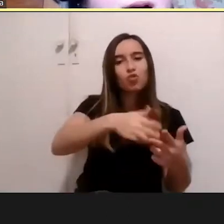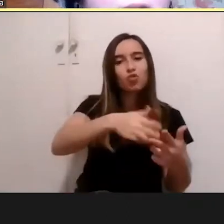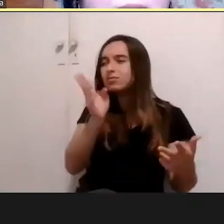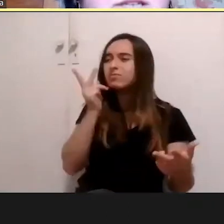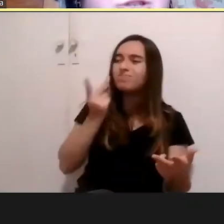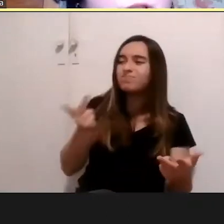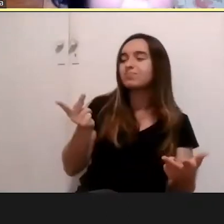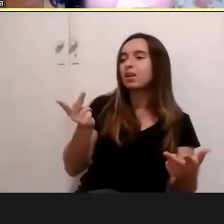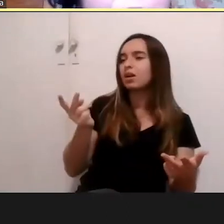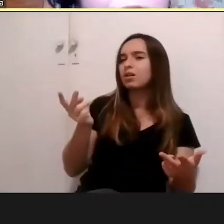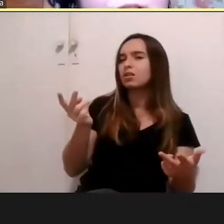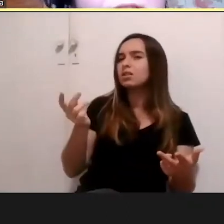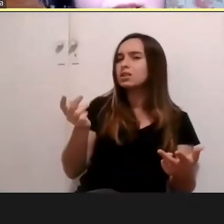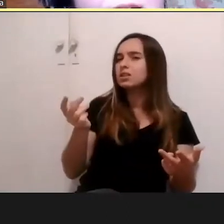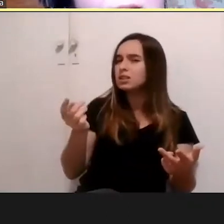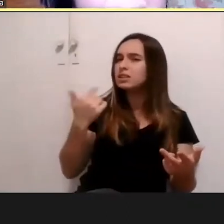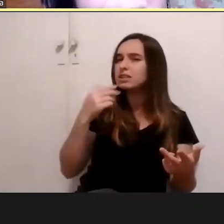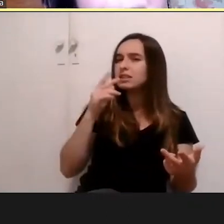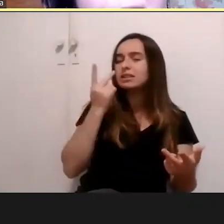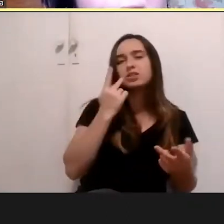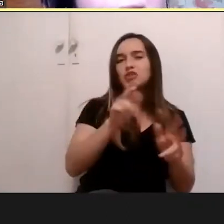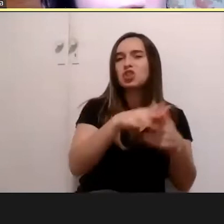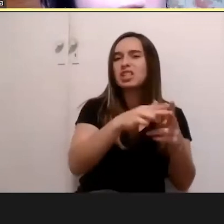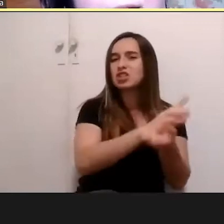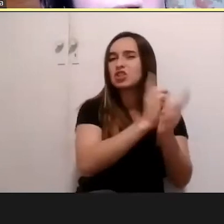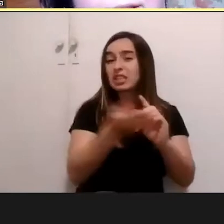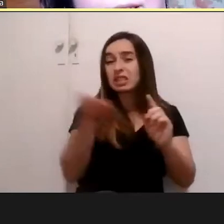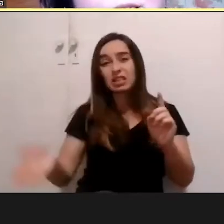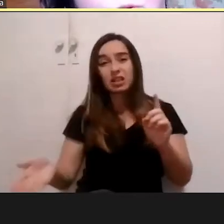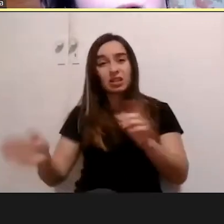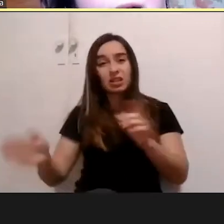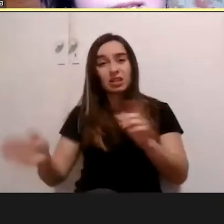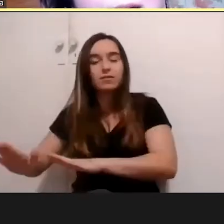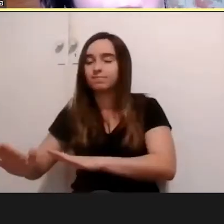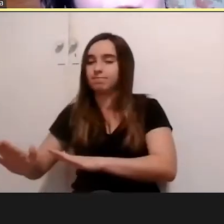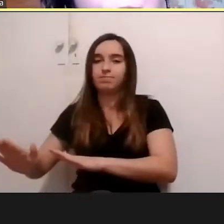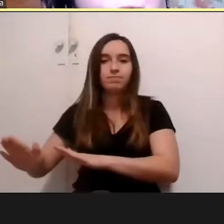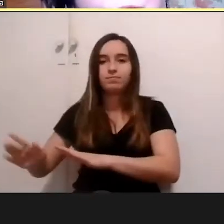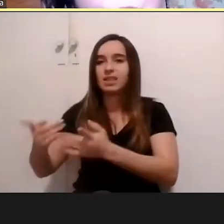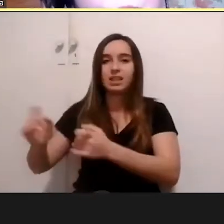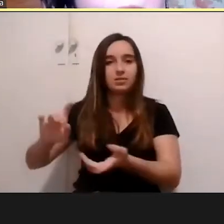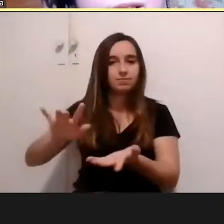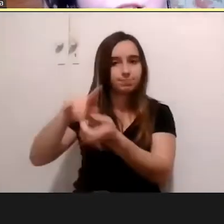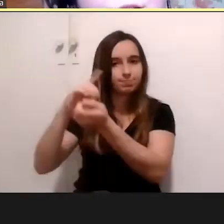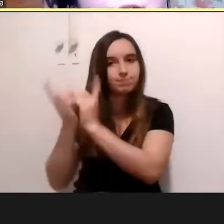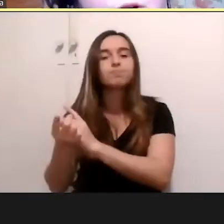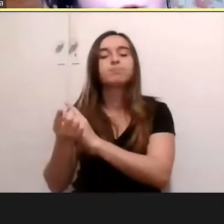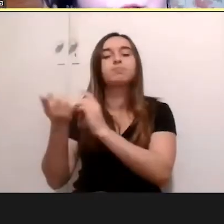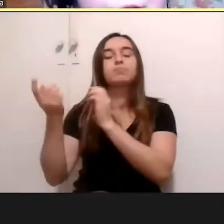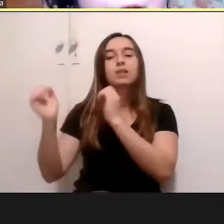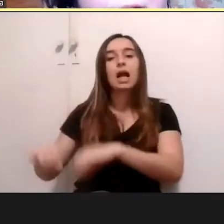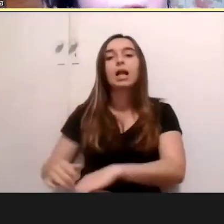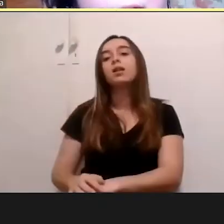time and society changes. And I think that this is what has happened also with digital